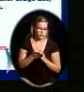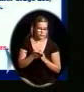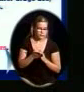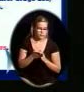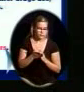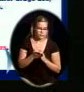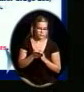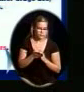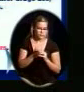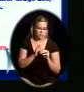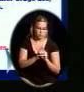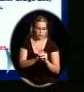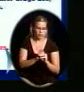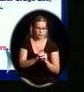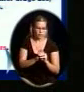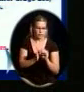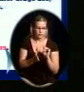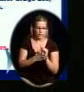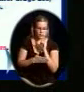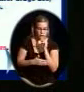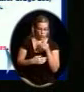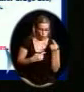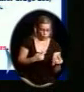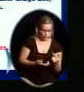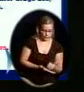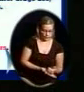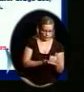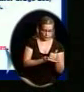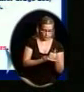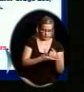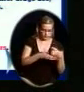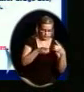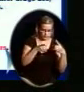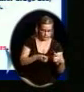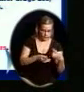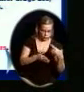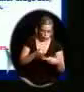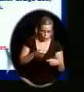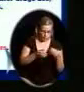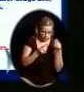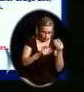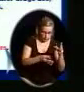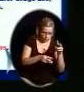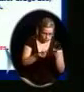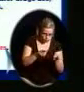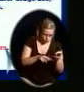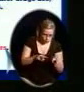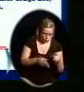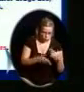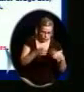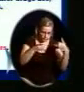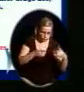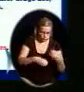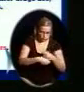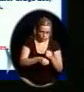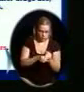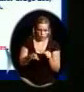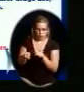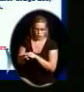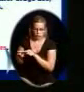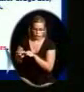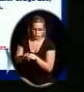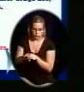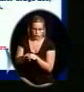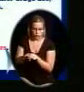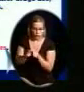Care model is not only will it help us decide what data to look at, what decisions to make, it also provides